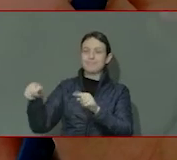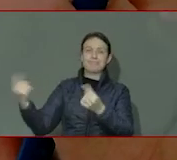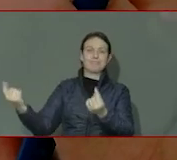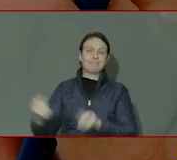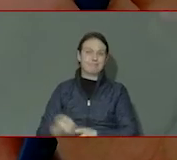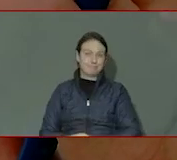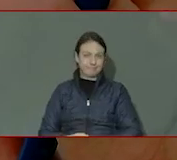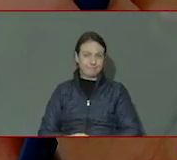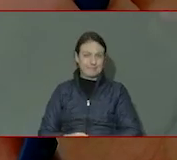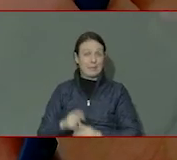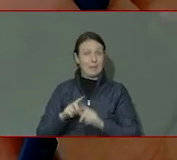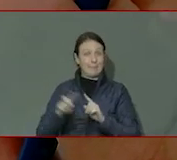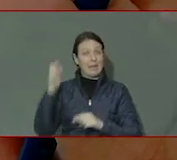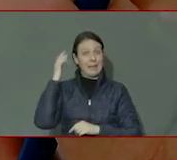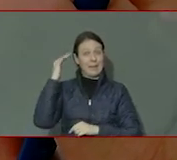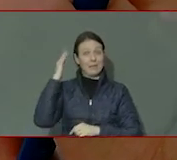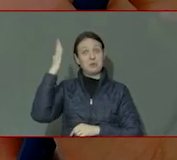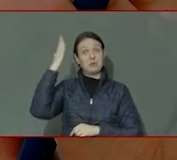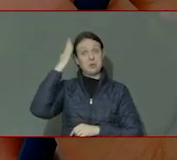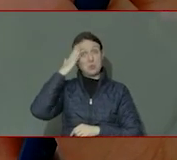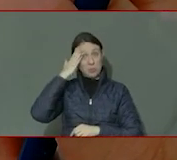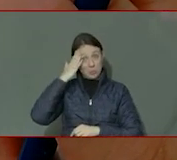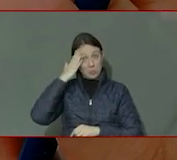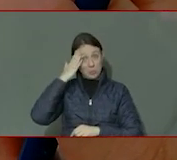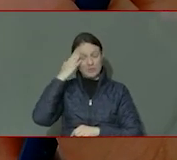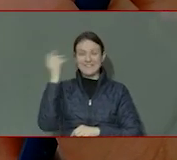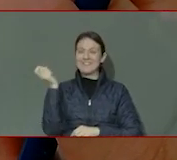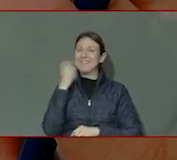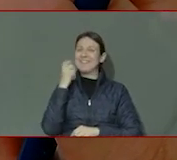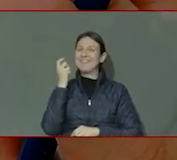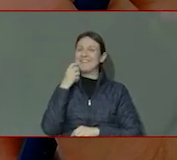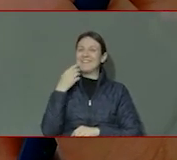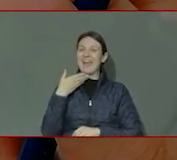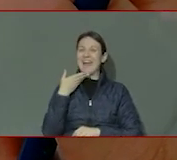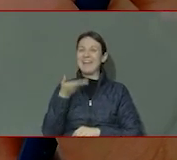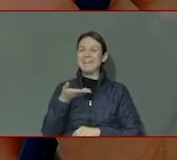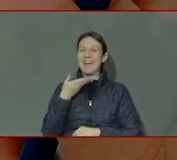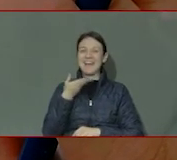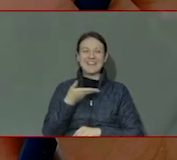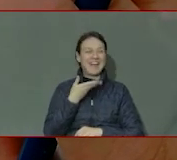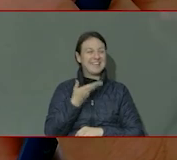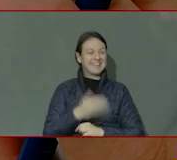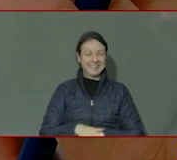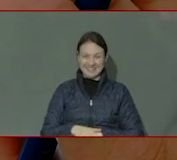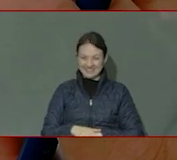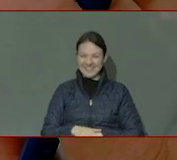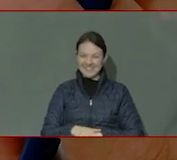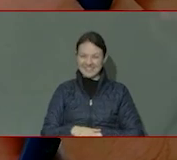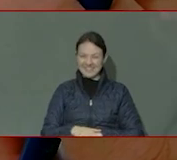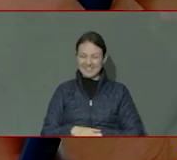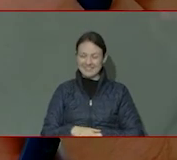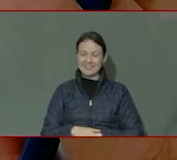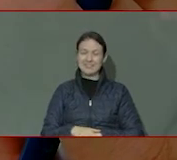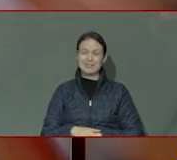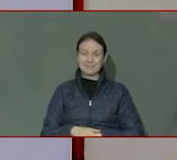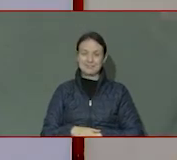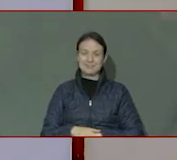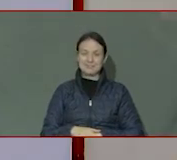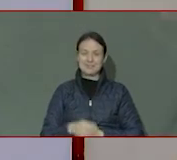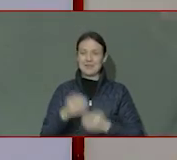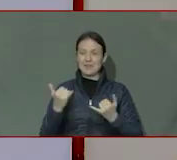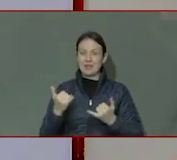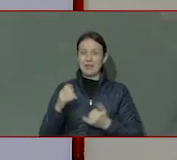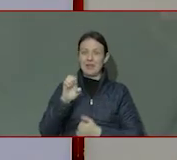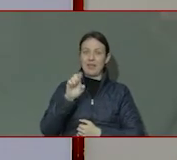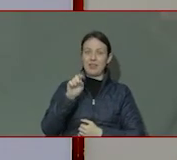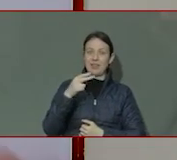do know your theory, do you see how easy it is? It's very easy. Okay. So we have